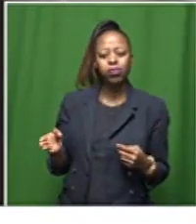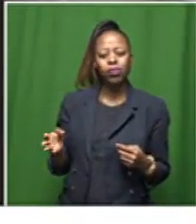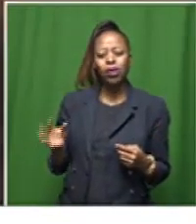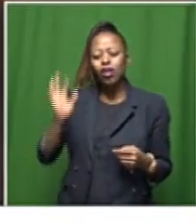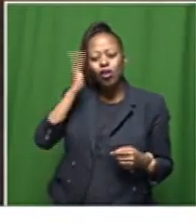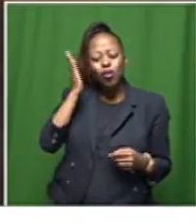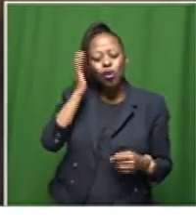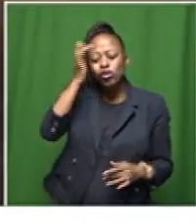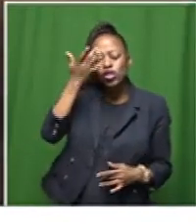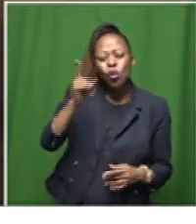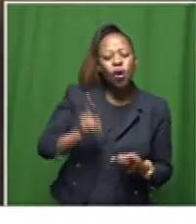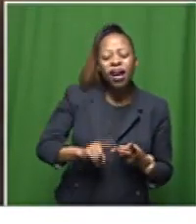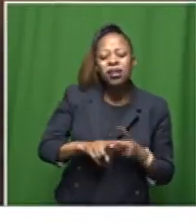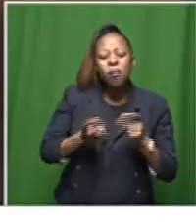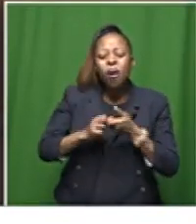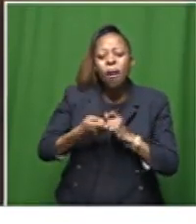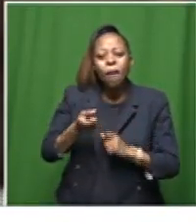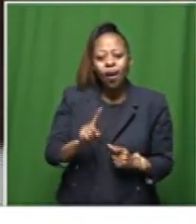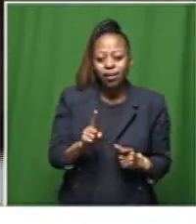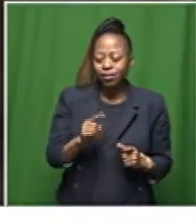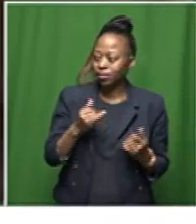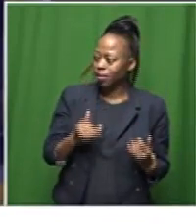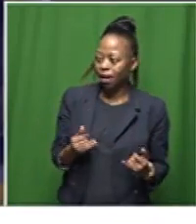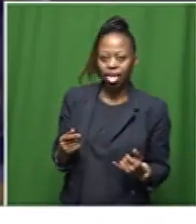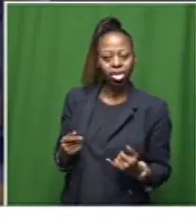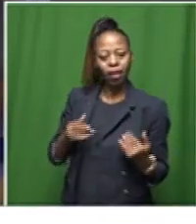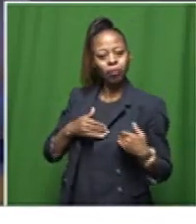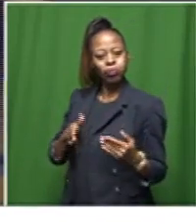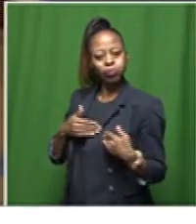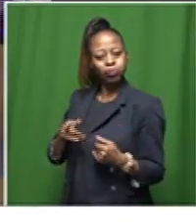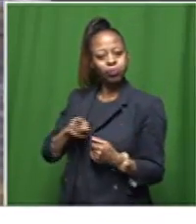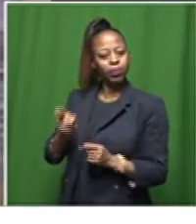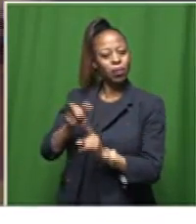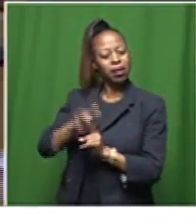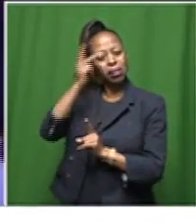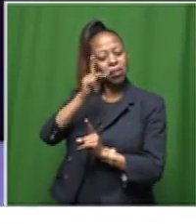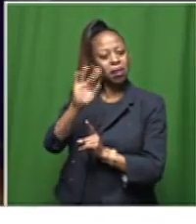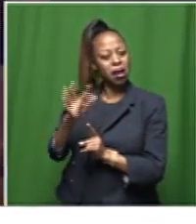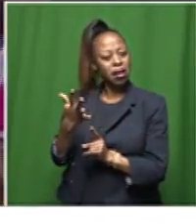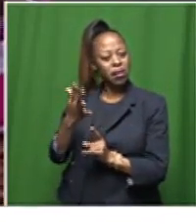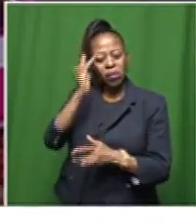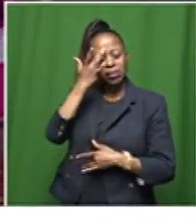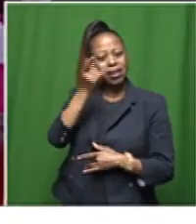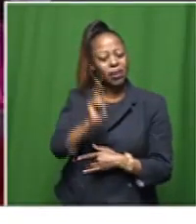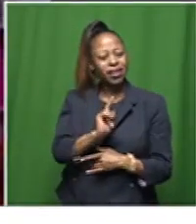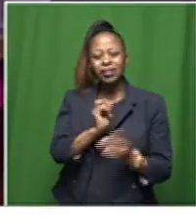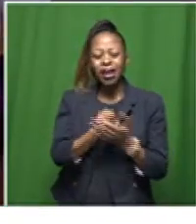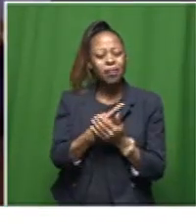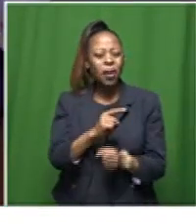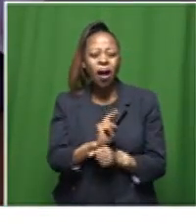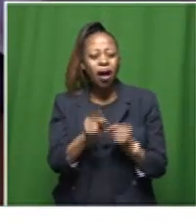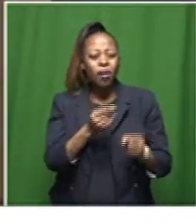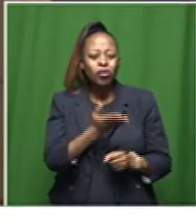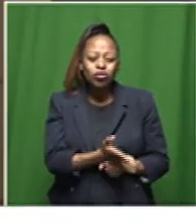ke eng o etsang o tshwere ke eng. So you have to be unprofessional hore na o tswere ke engwe tsala jwang ka